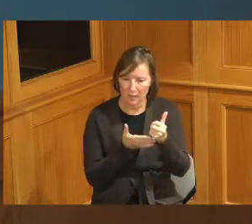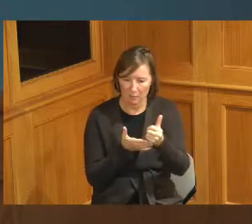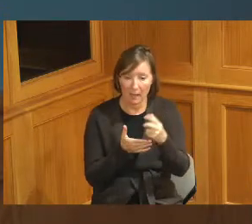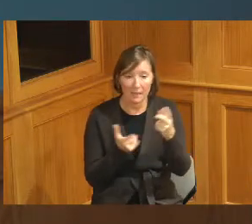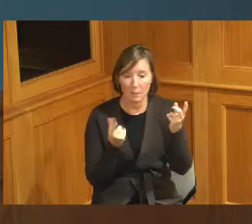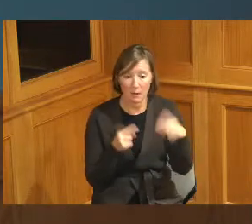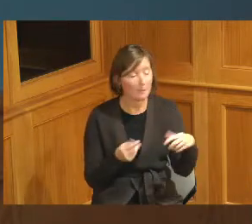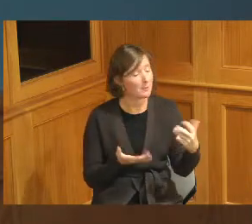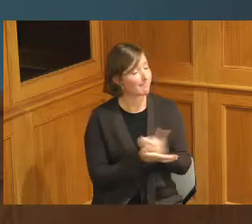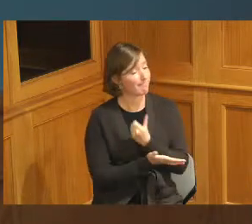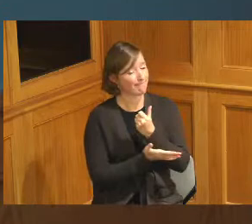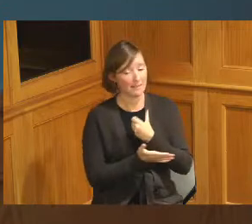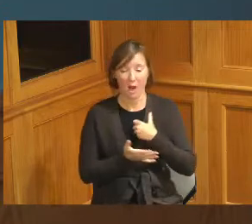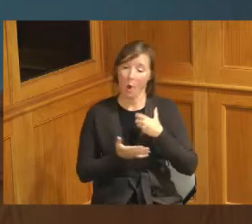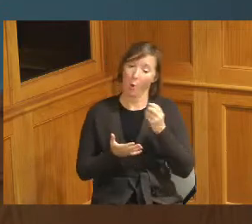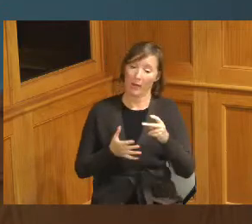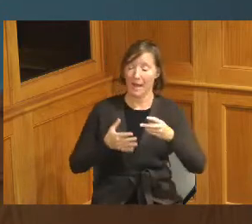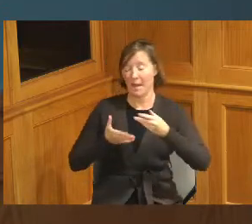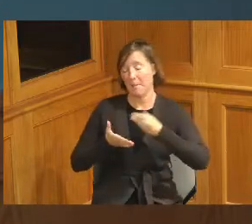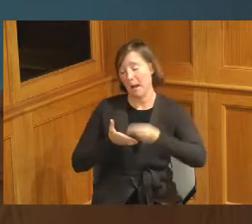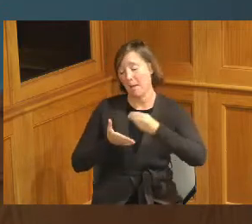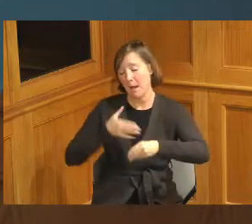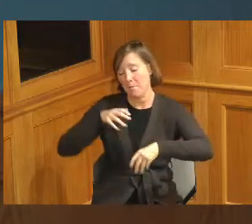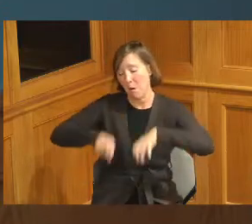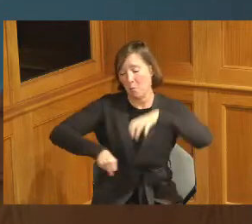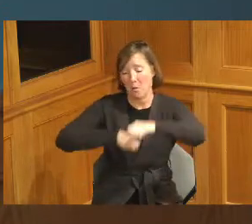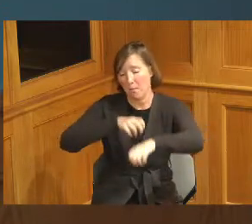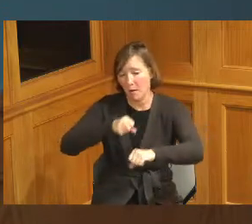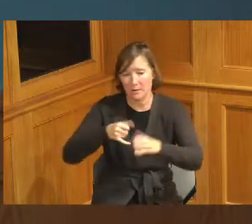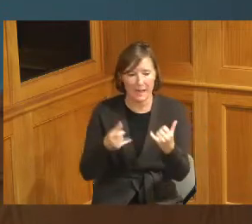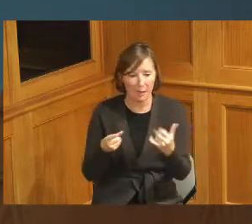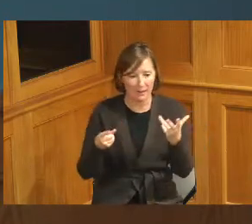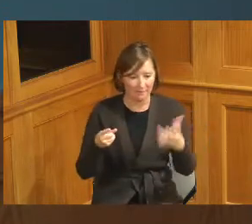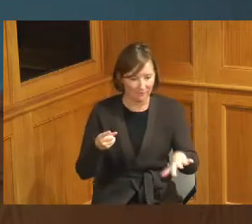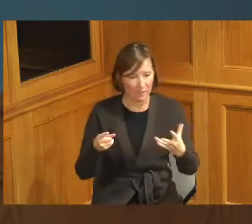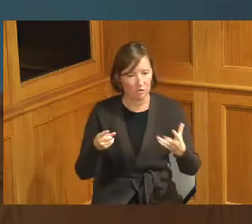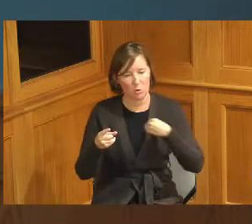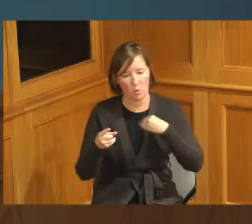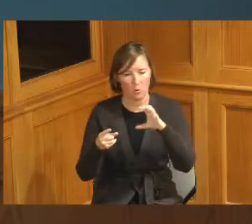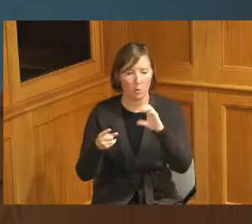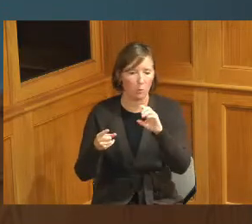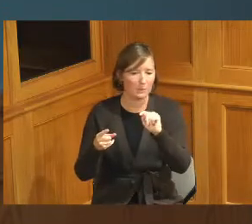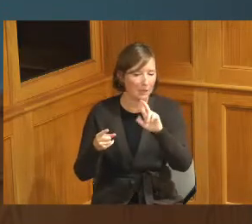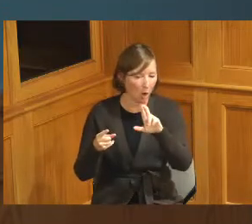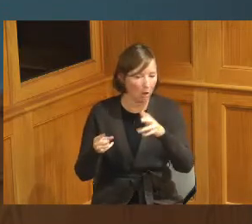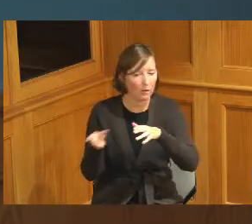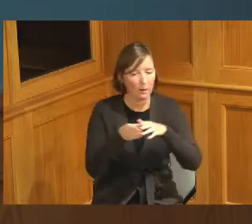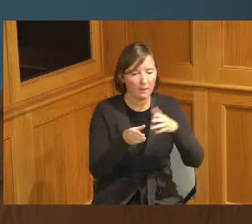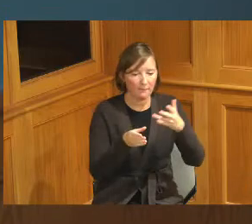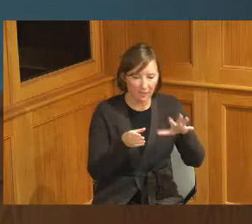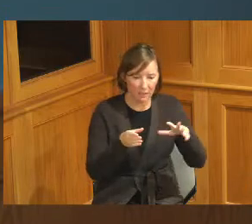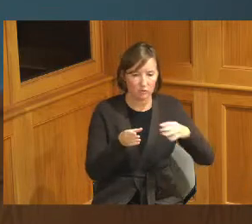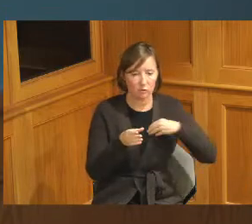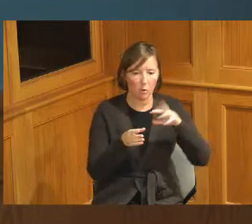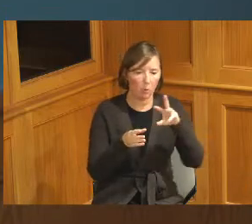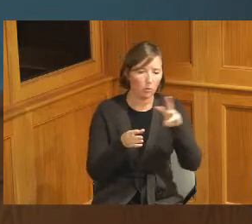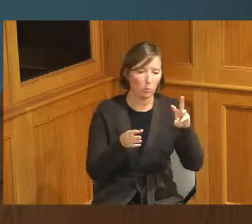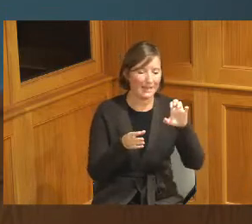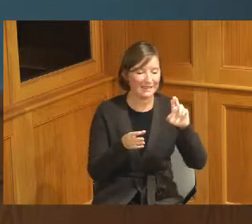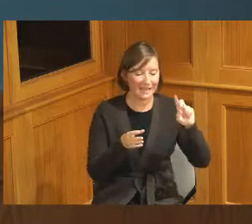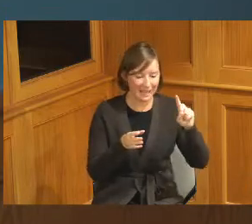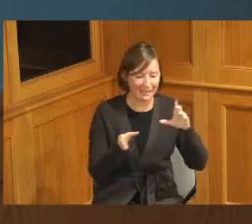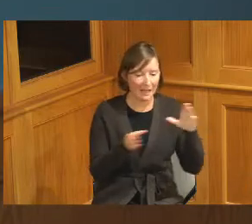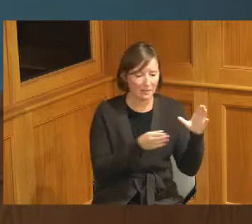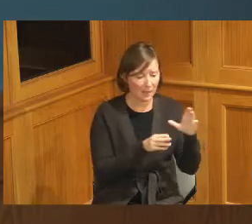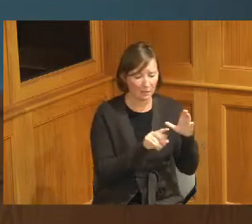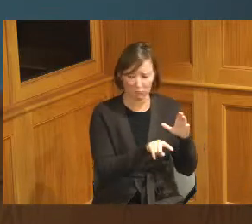of, they own Over the Rhine, they own the West End, they own all these. And the little guy, or little